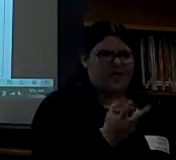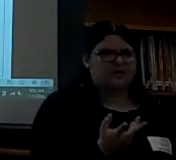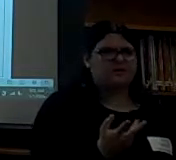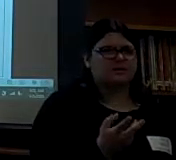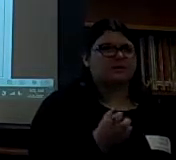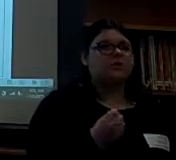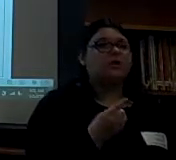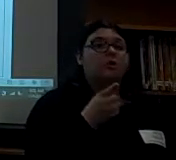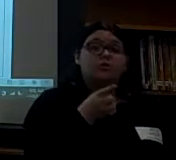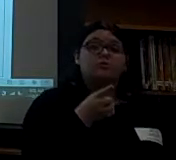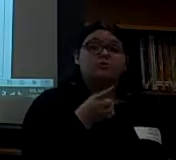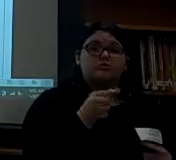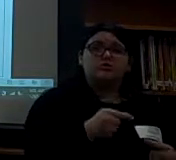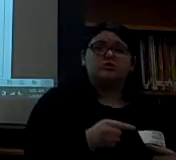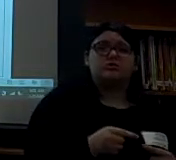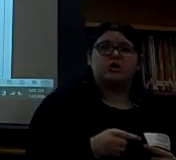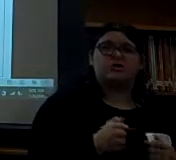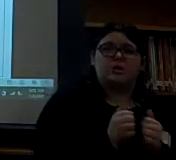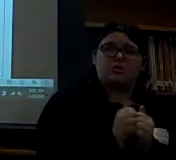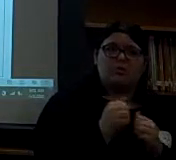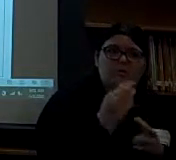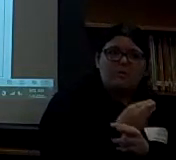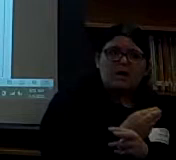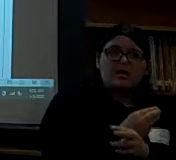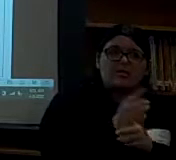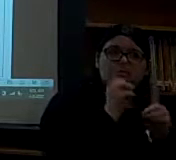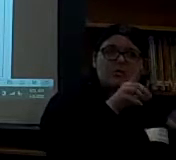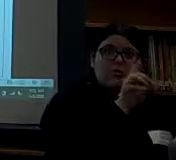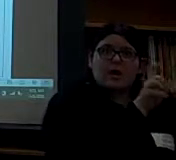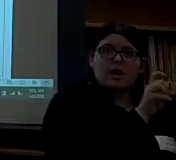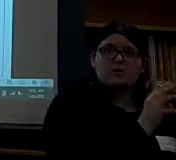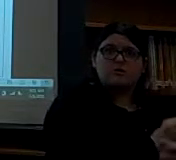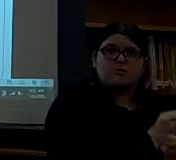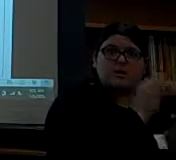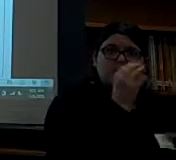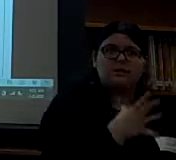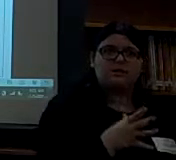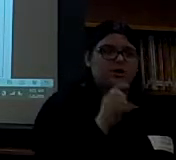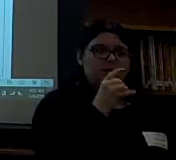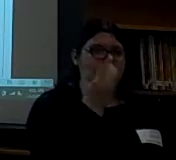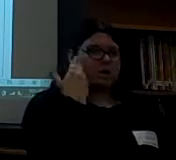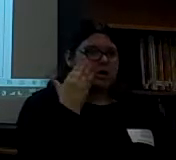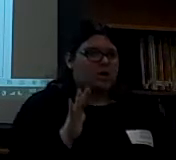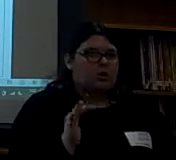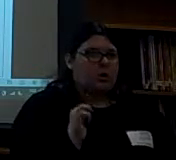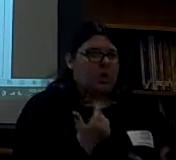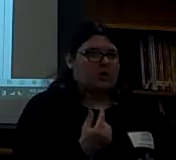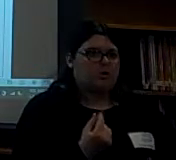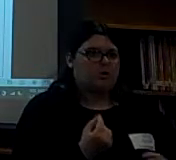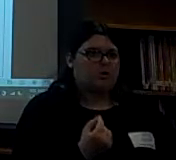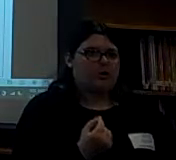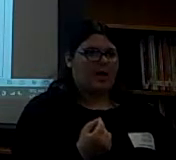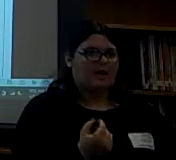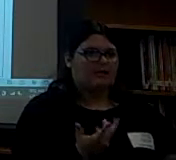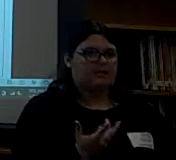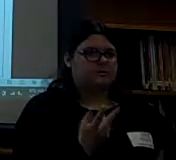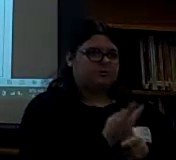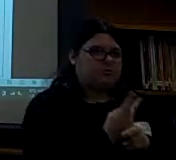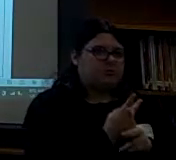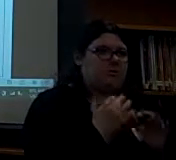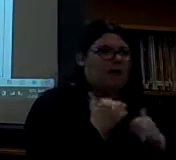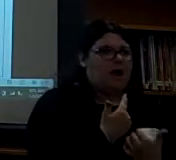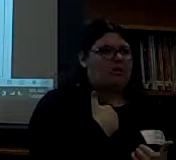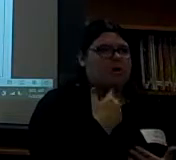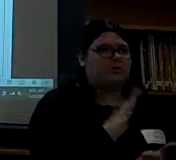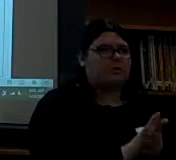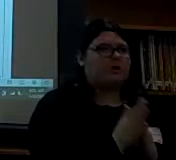oh, you're struggling in you know, math, go ask your math teacher. They don't know how to do that. They don't know how to figure out, what do I need and how can I become comfortable asking